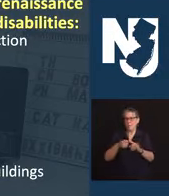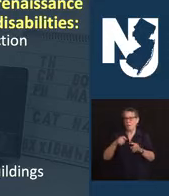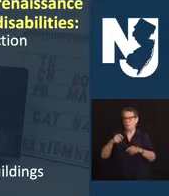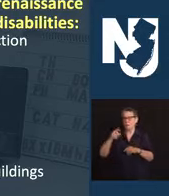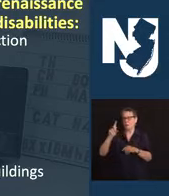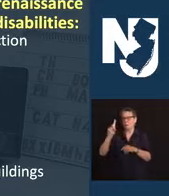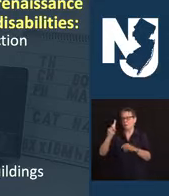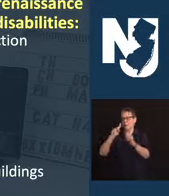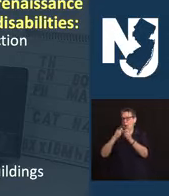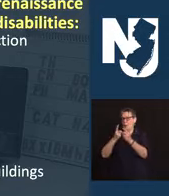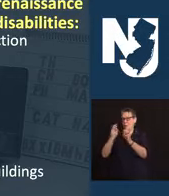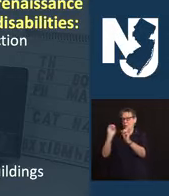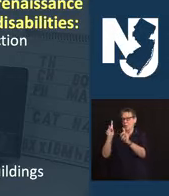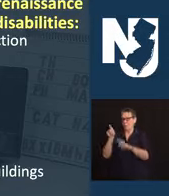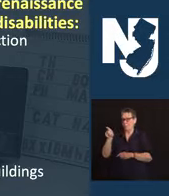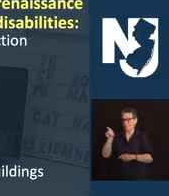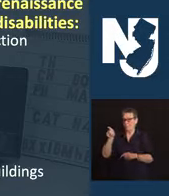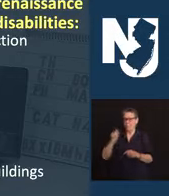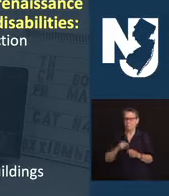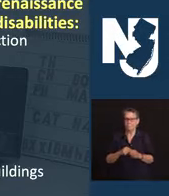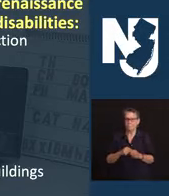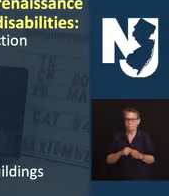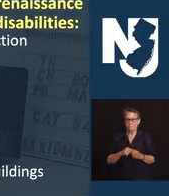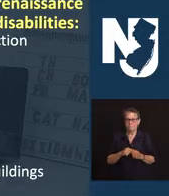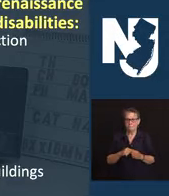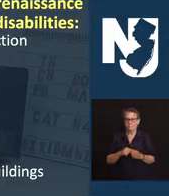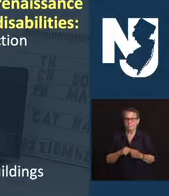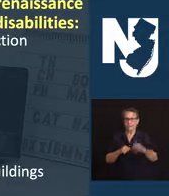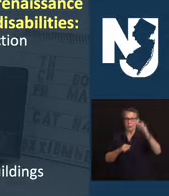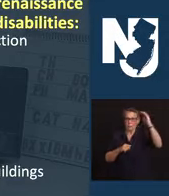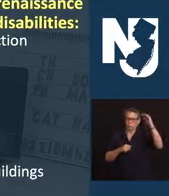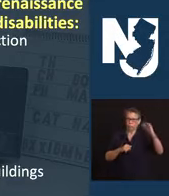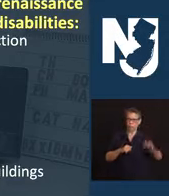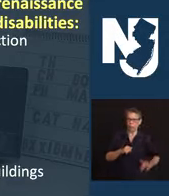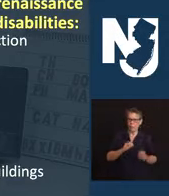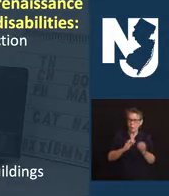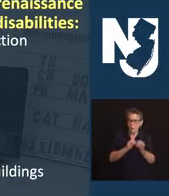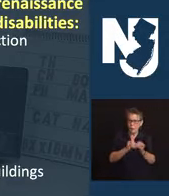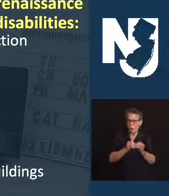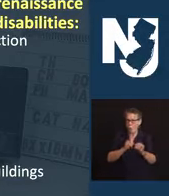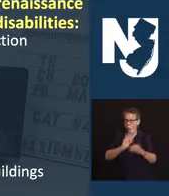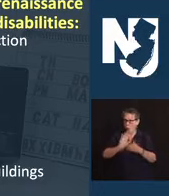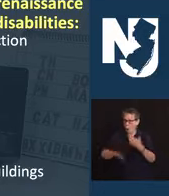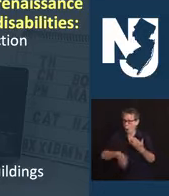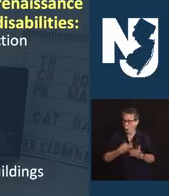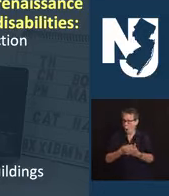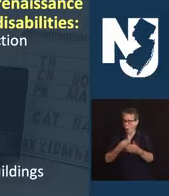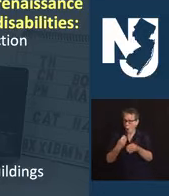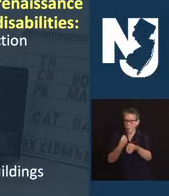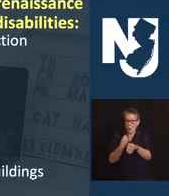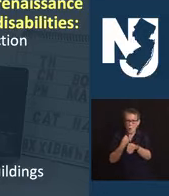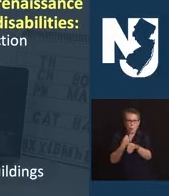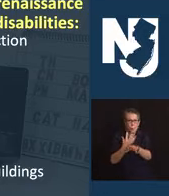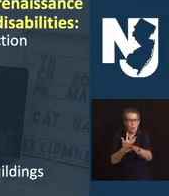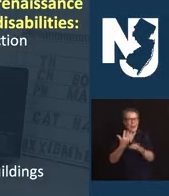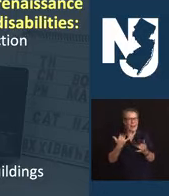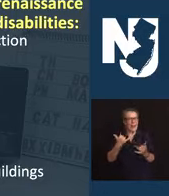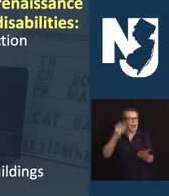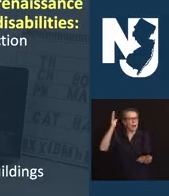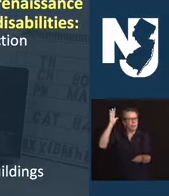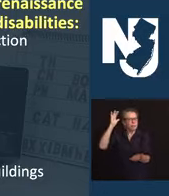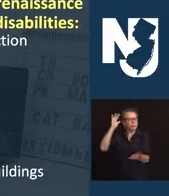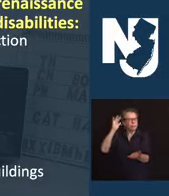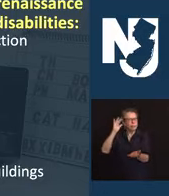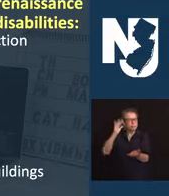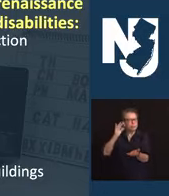we noted last week, the number of districts remaining in an all-remote stance is now at the lowest it's been, and we are continuing to work